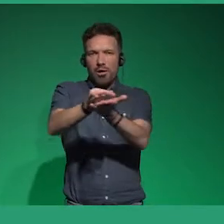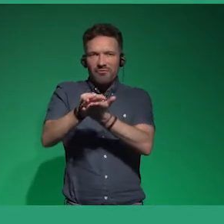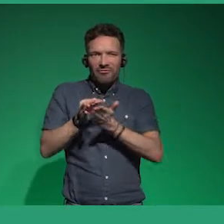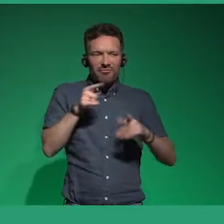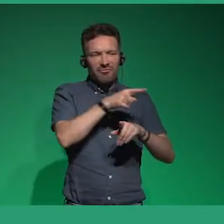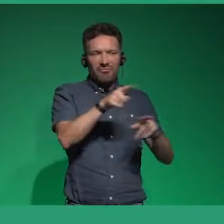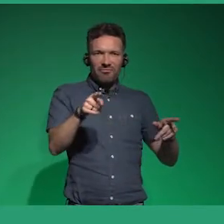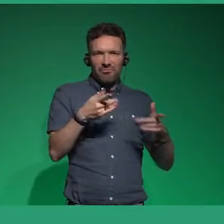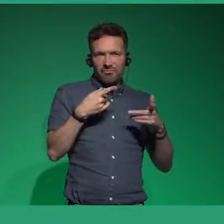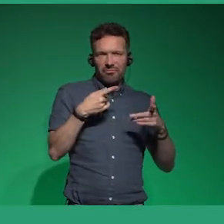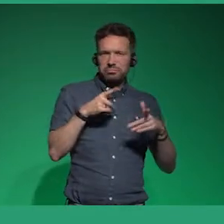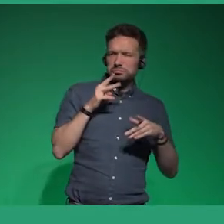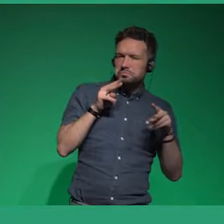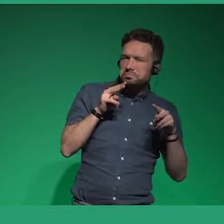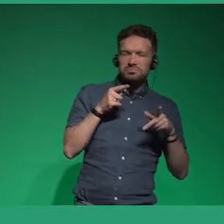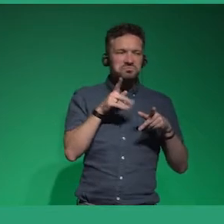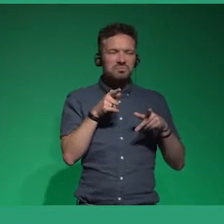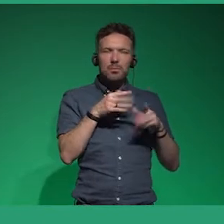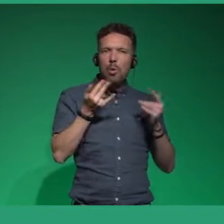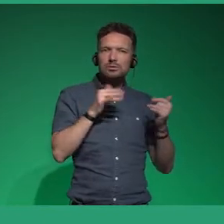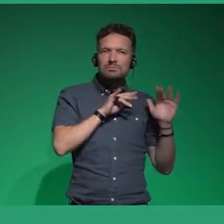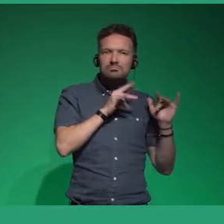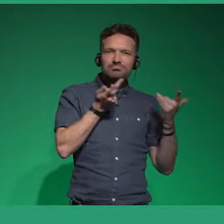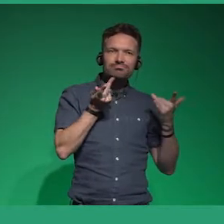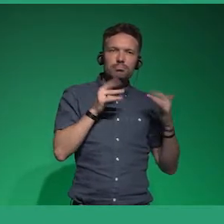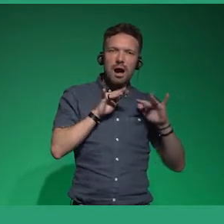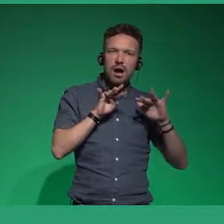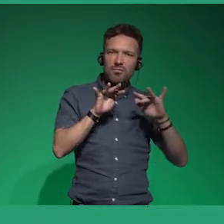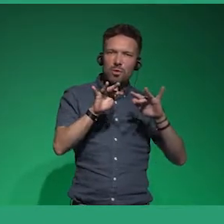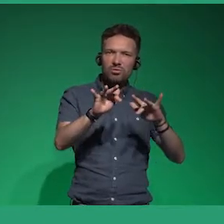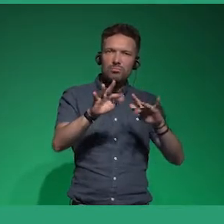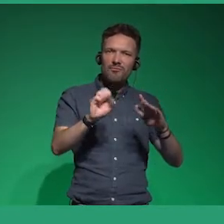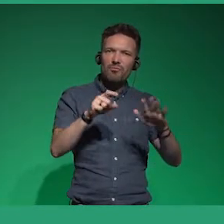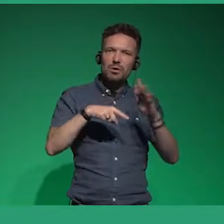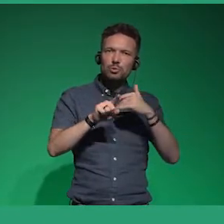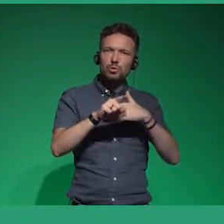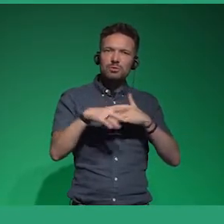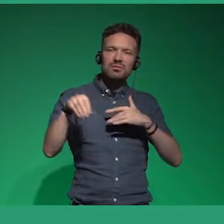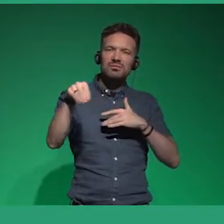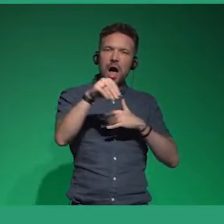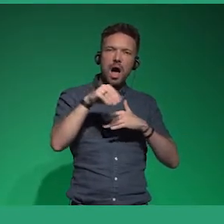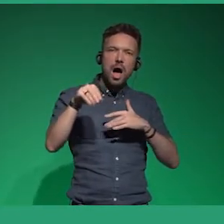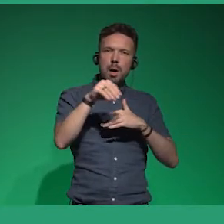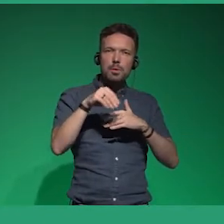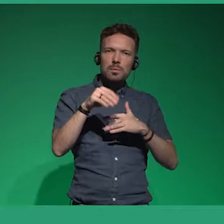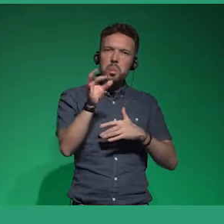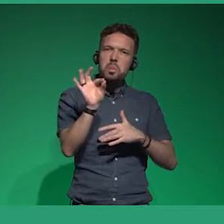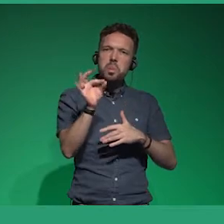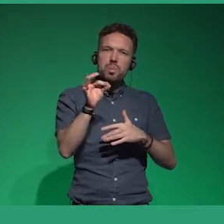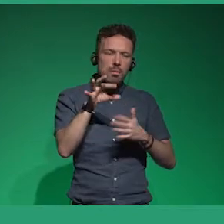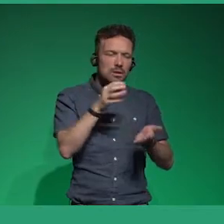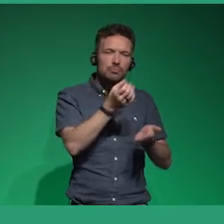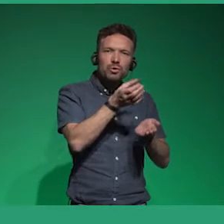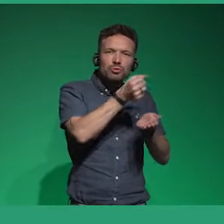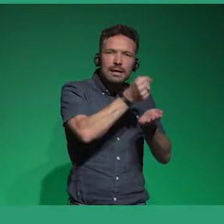kinds of diverse activities, and that is something that we are also looking for in this sustainable